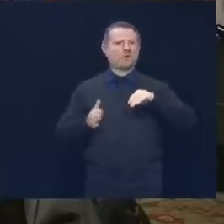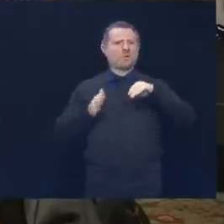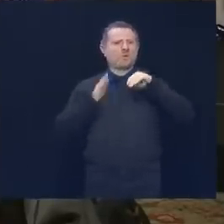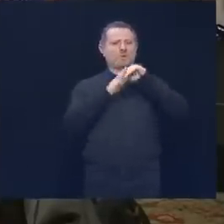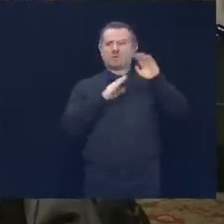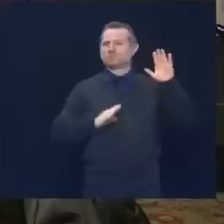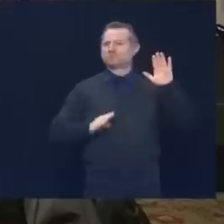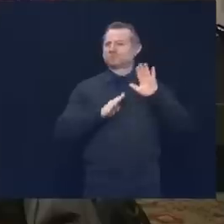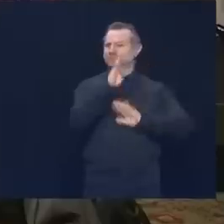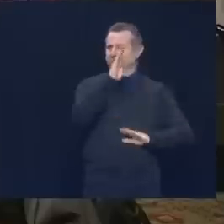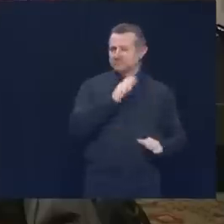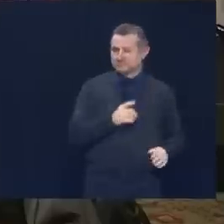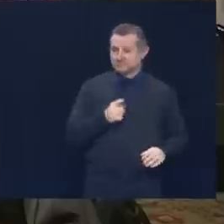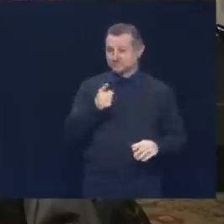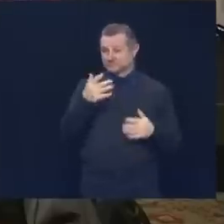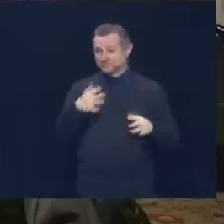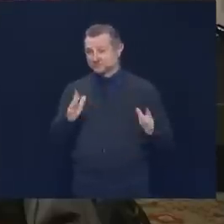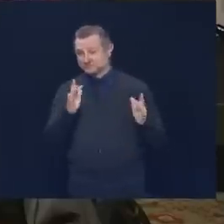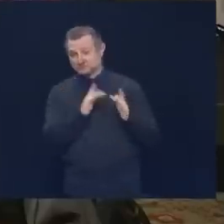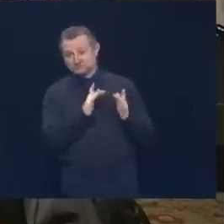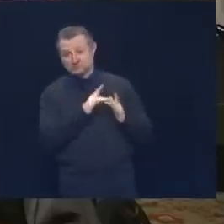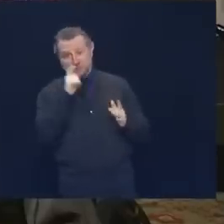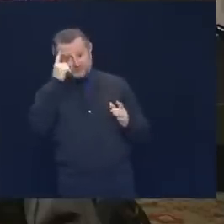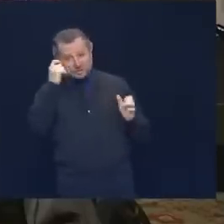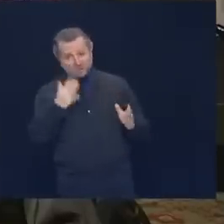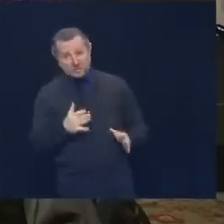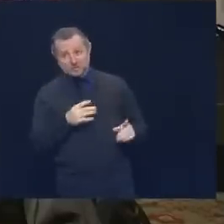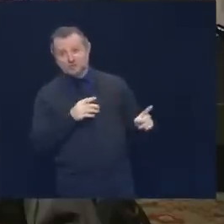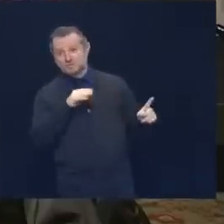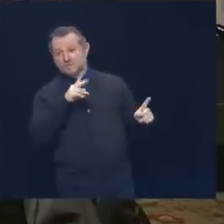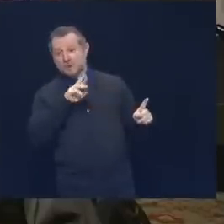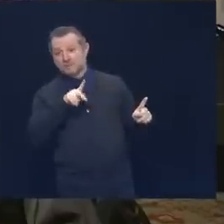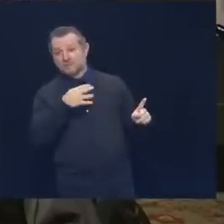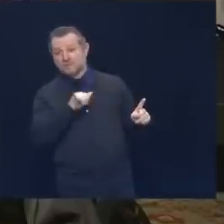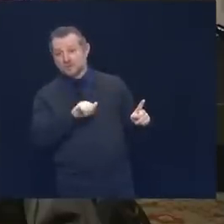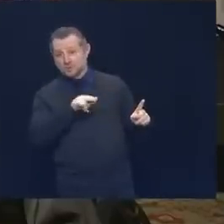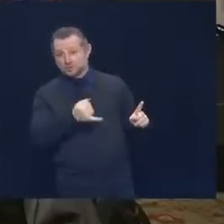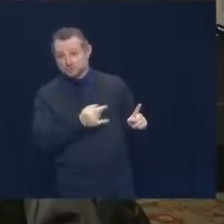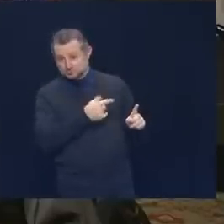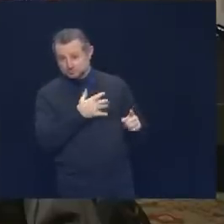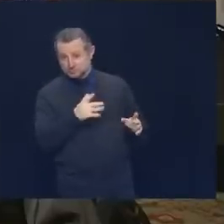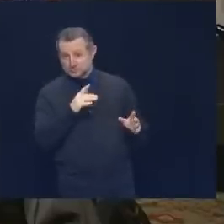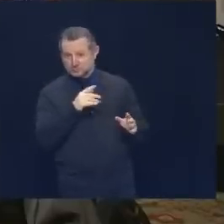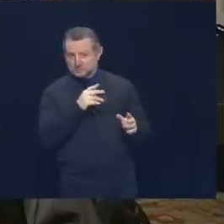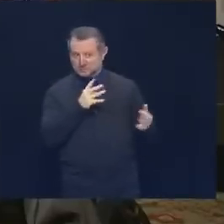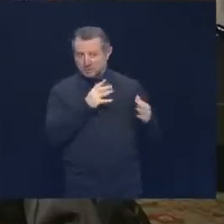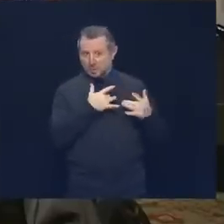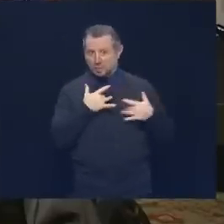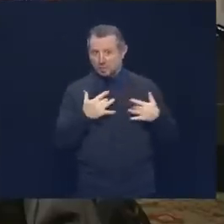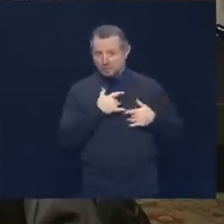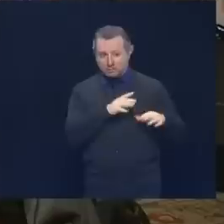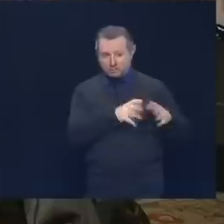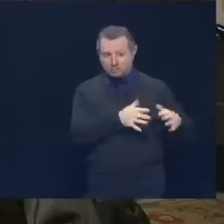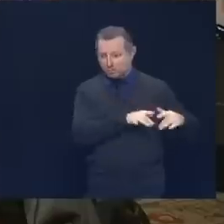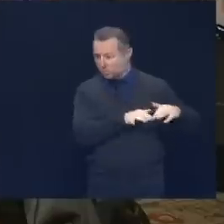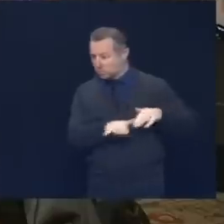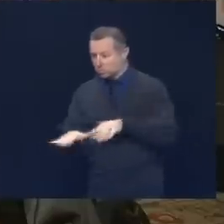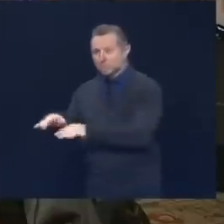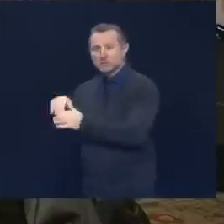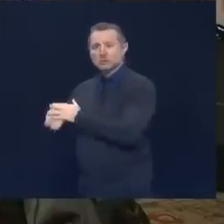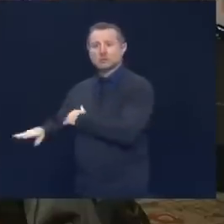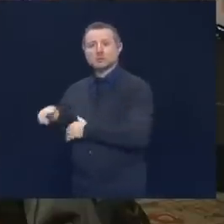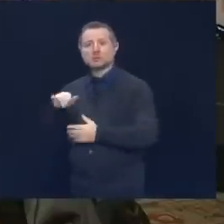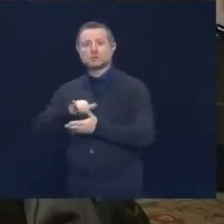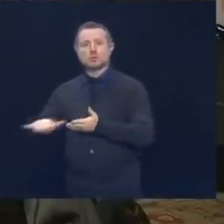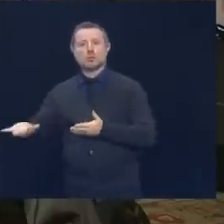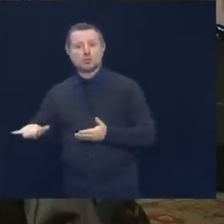there. Have you been in contact with Governor Murphy, and are you concerned about a city like that in close proximity, obviously, to Manhattan and Yes. New York City? Have